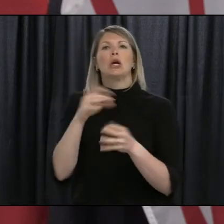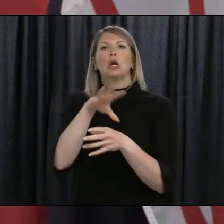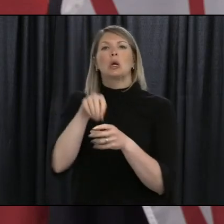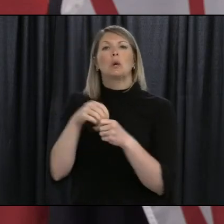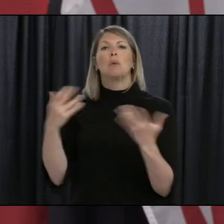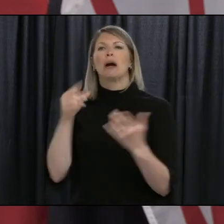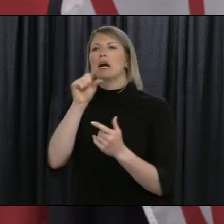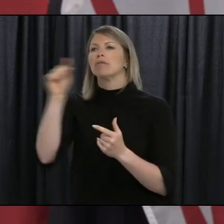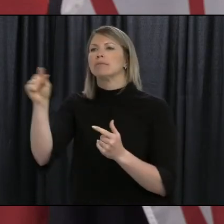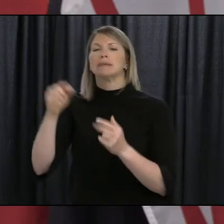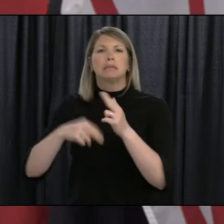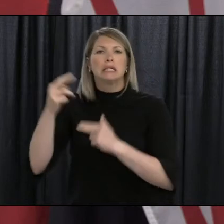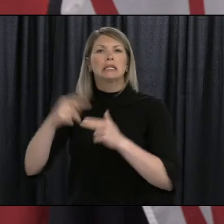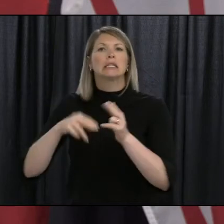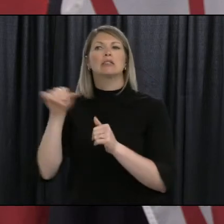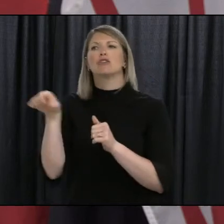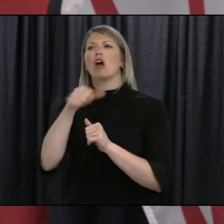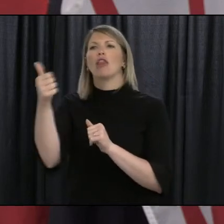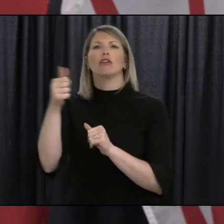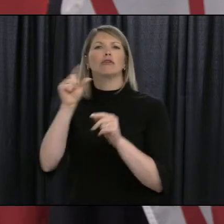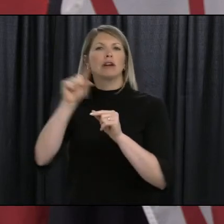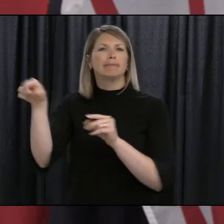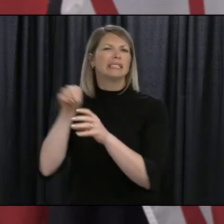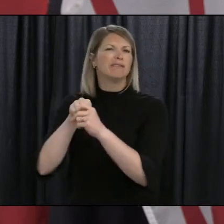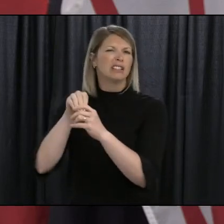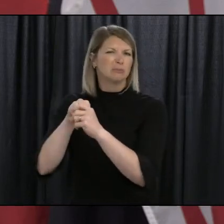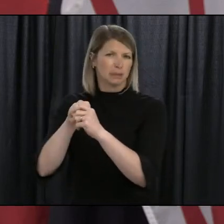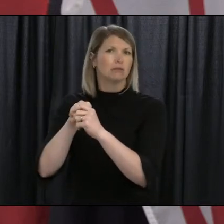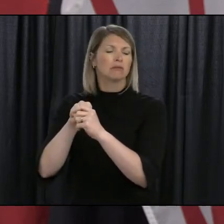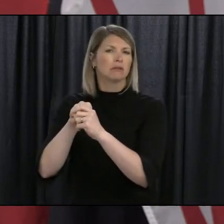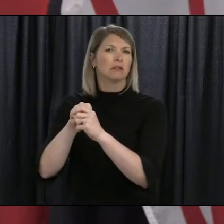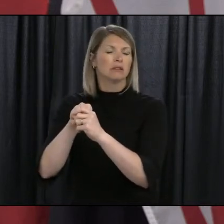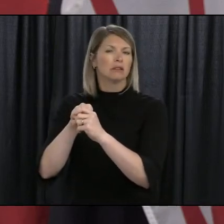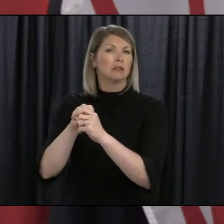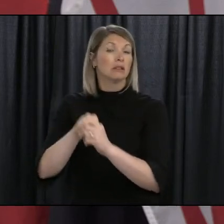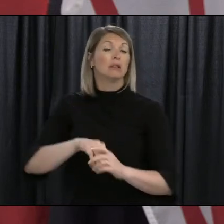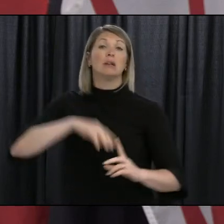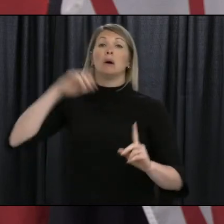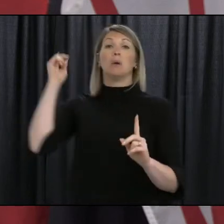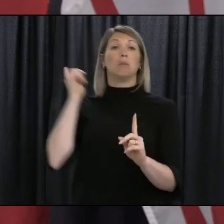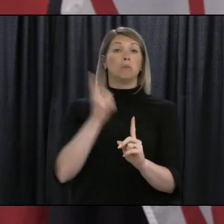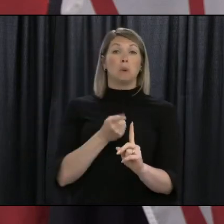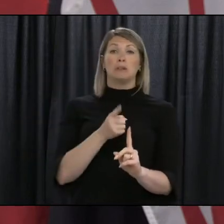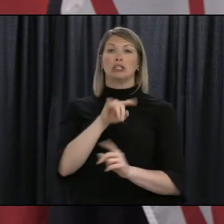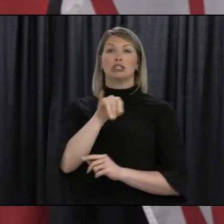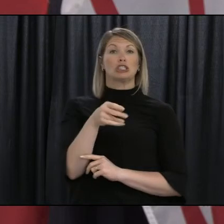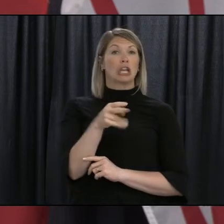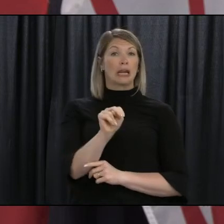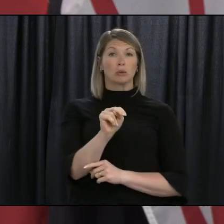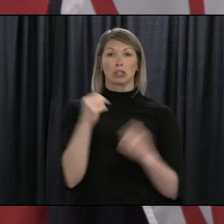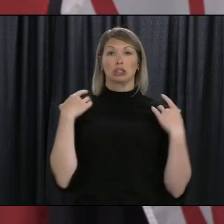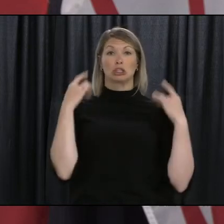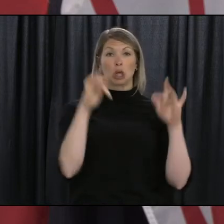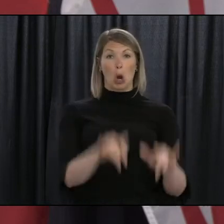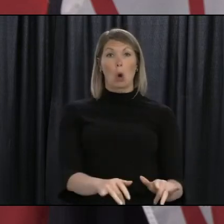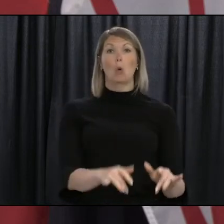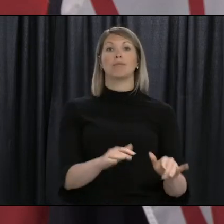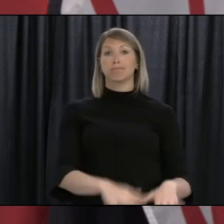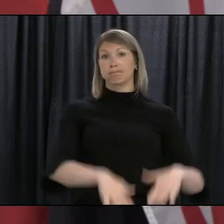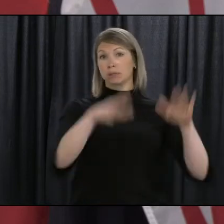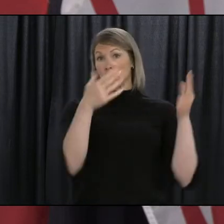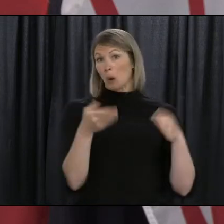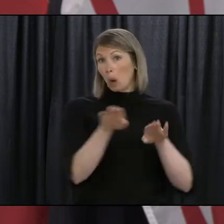enterprises. It goes without saying that the significant January snowstorm event, as well as the first